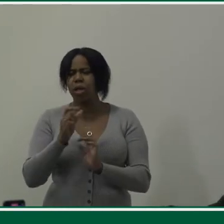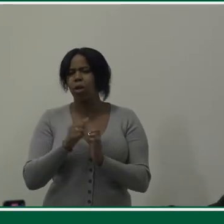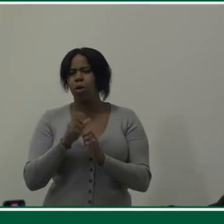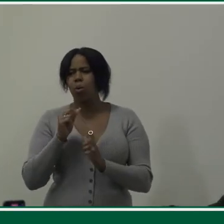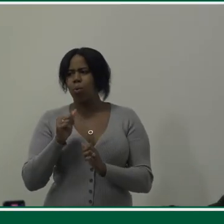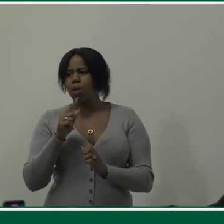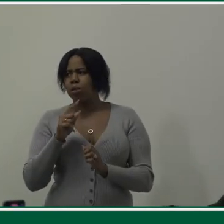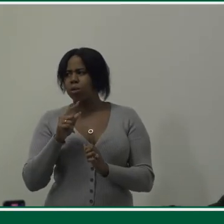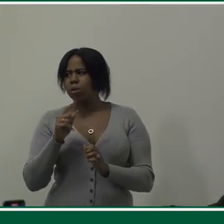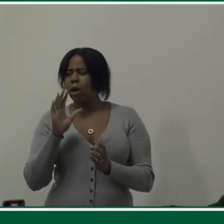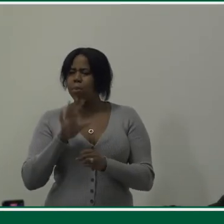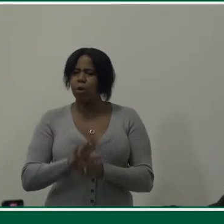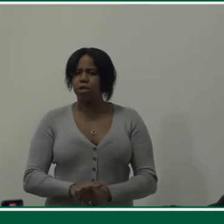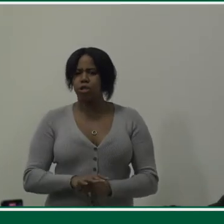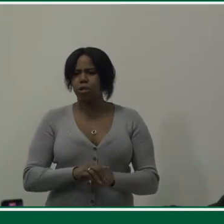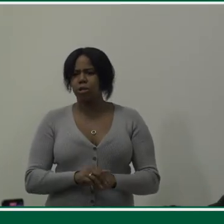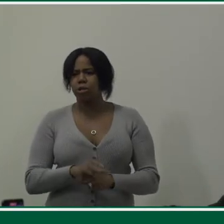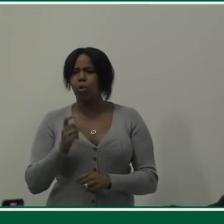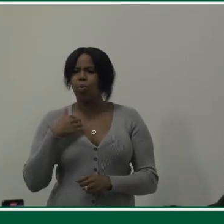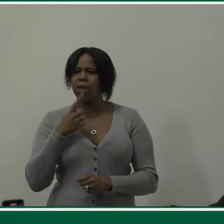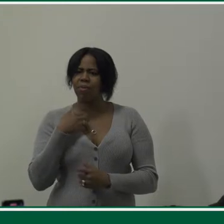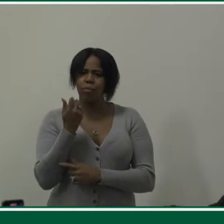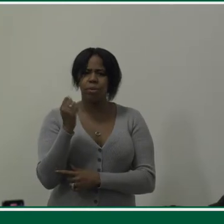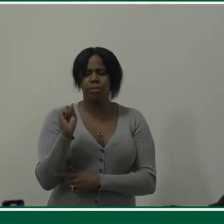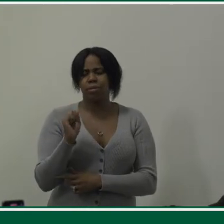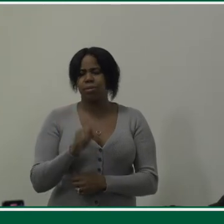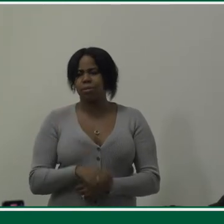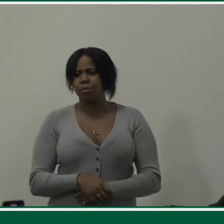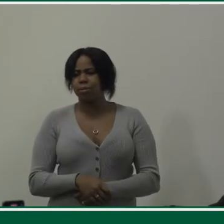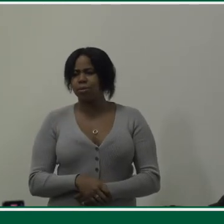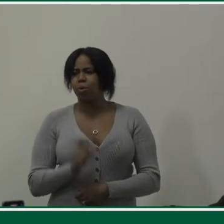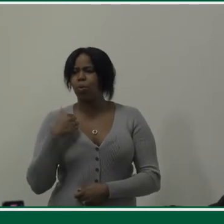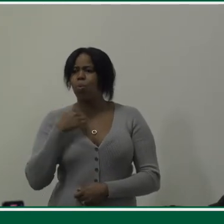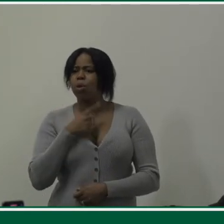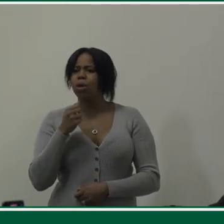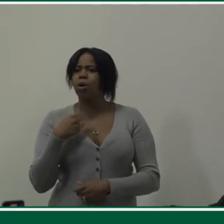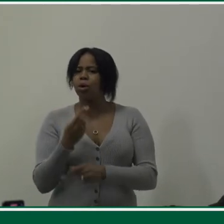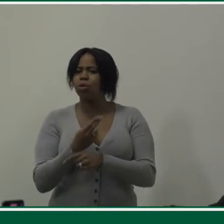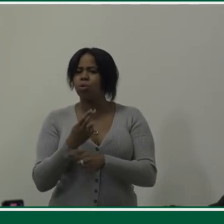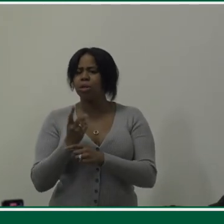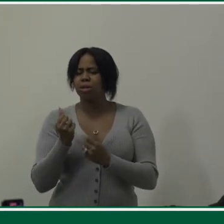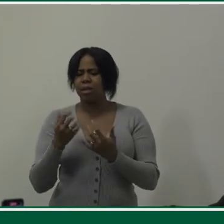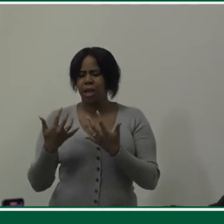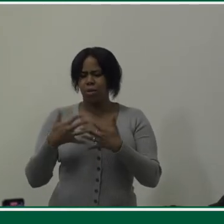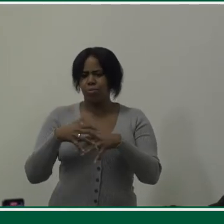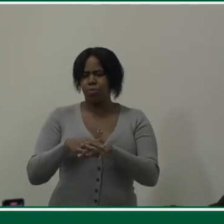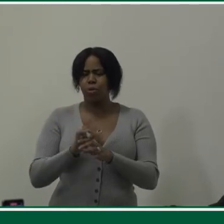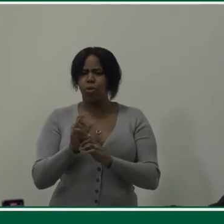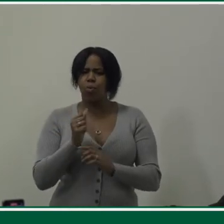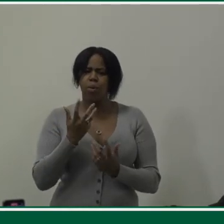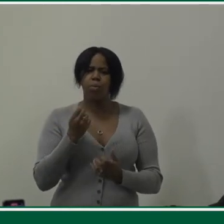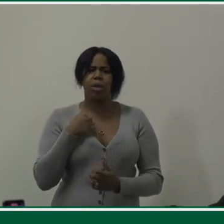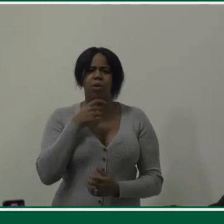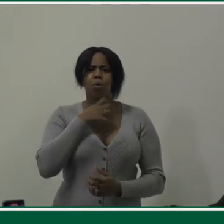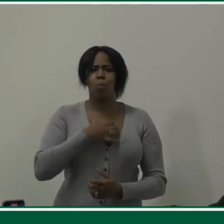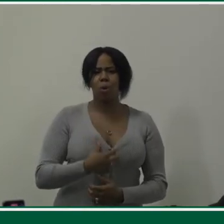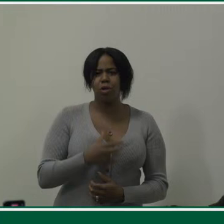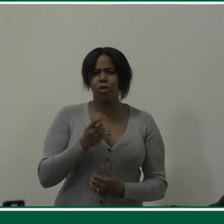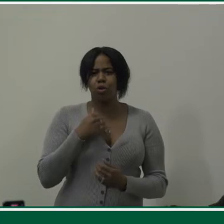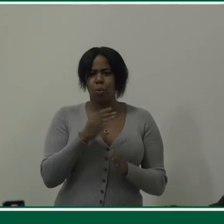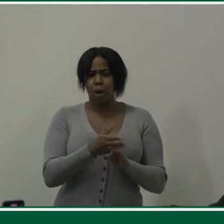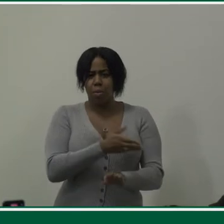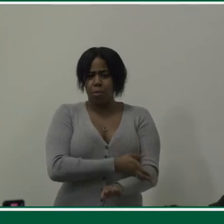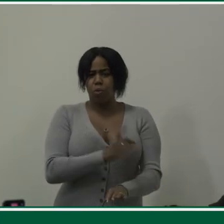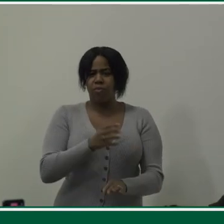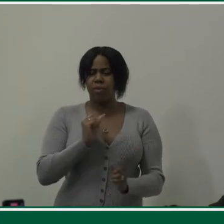African spirituality systems and resistance. We are weaving together wonders of words where we wish to improve the condition